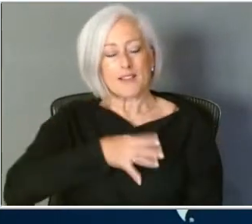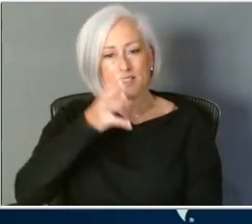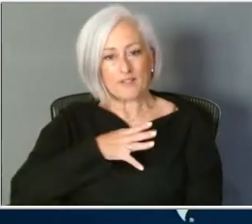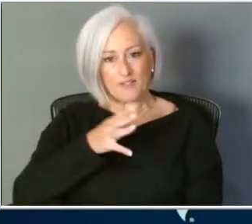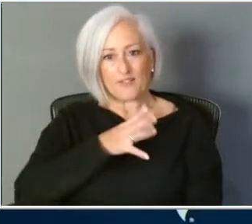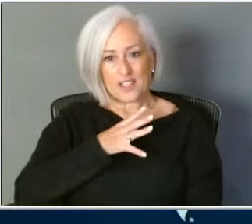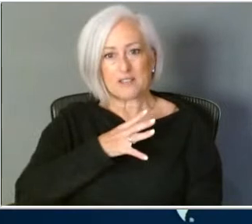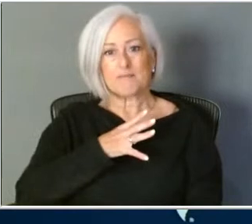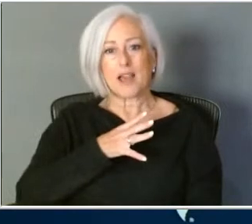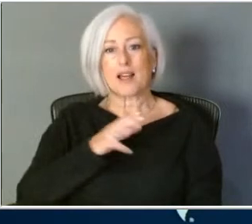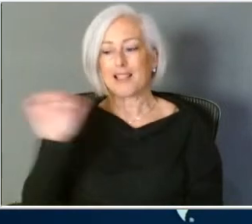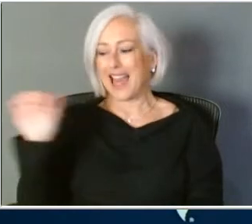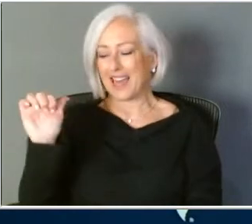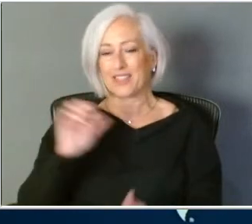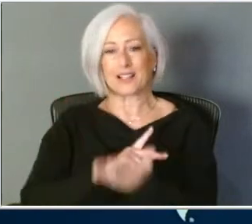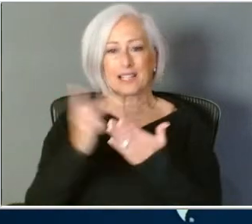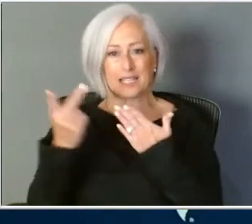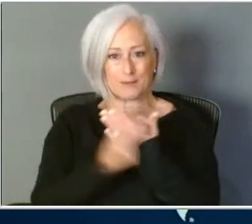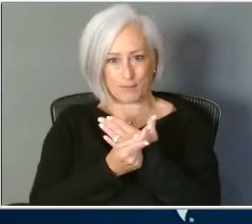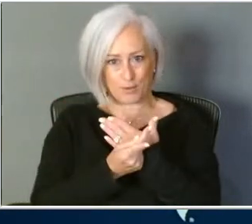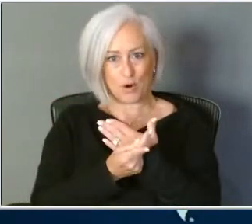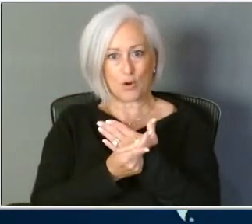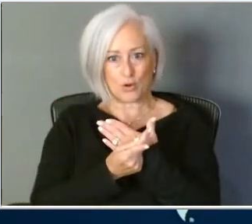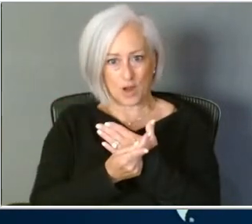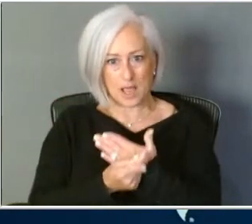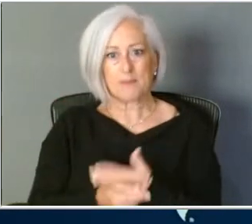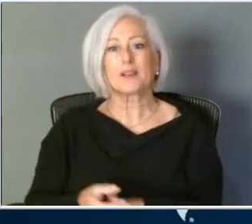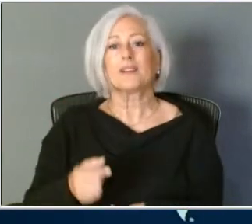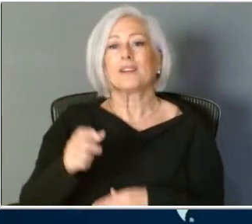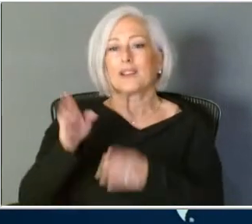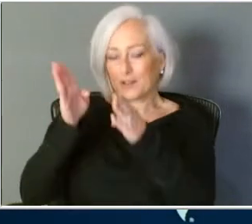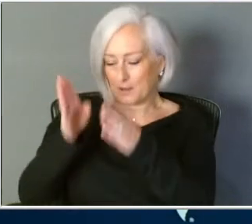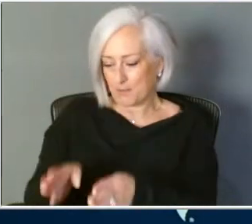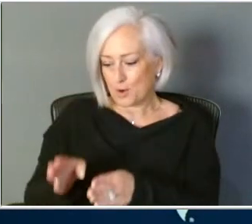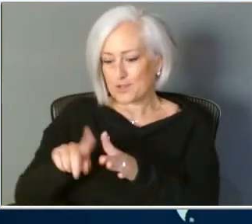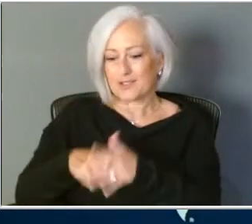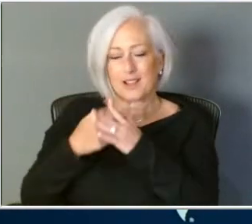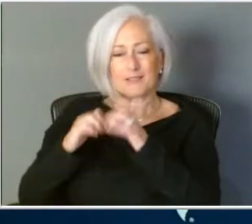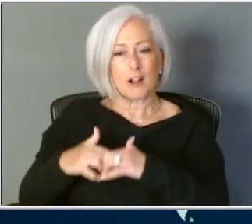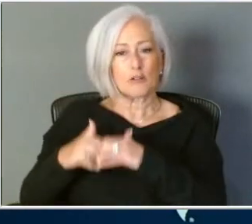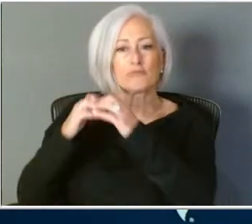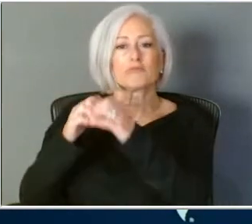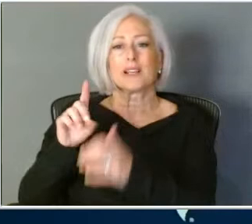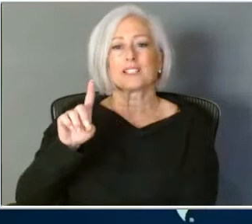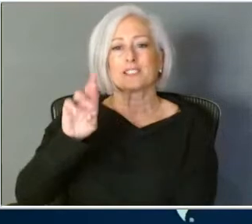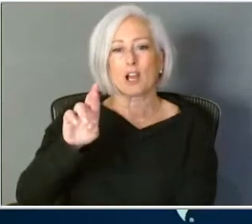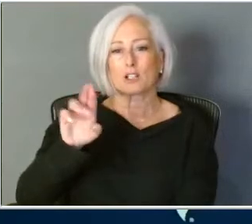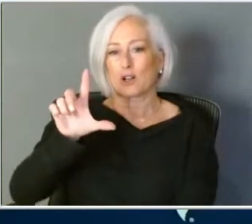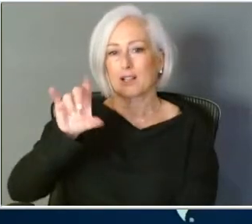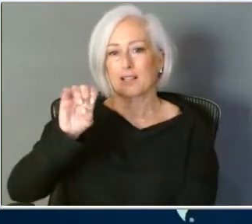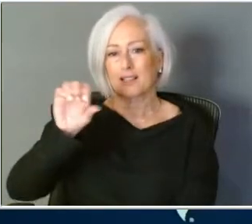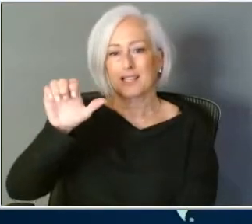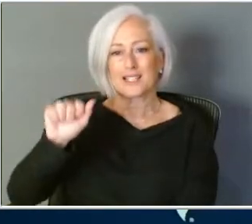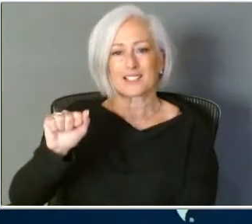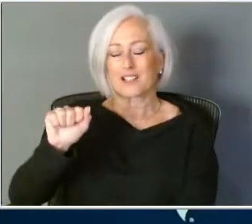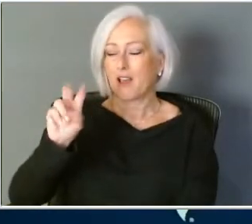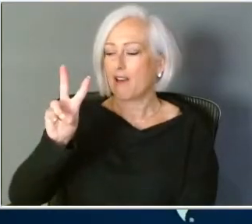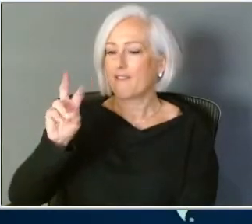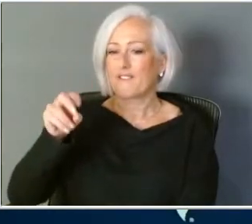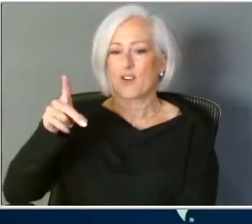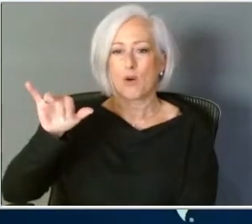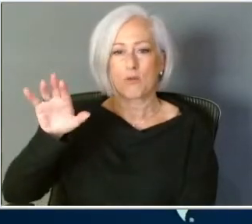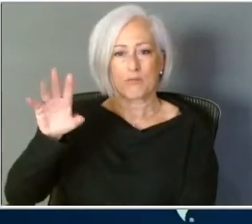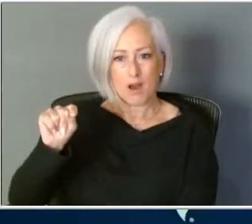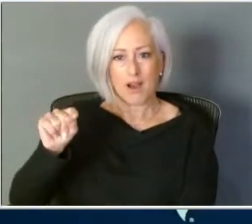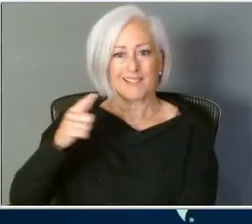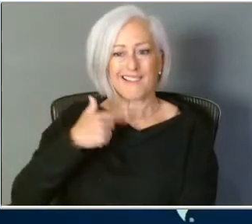running. It was the brainchild of Dr. Lisa Vopot, and so I want to give her credit. And I'm just fortunate to be kind of a spoke on that wheel